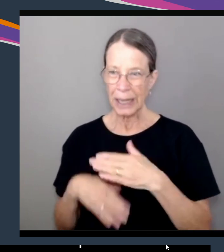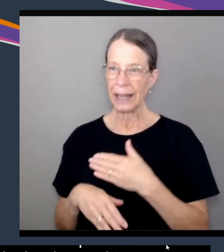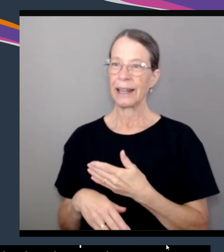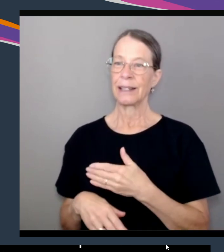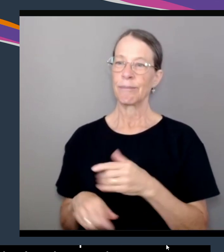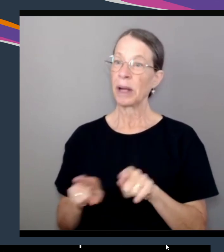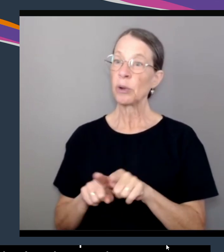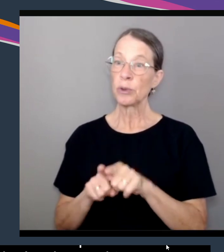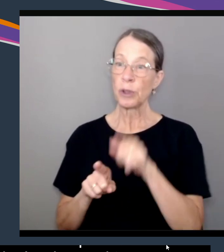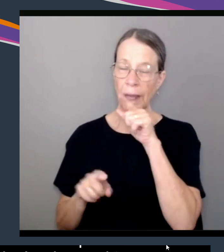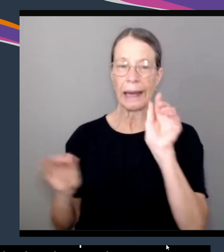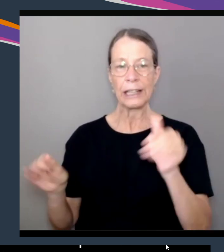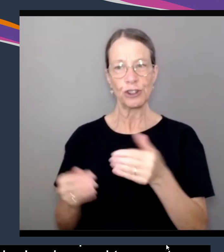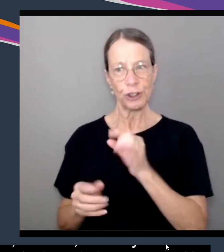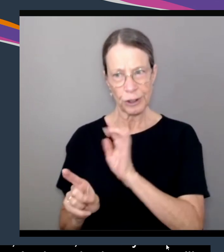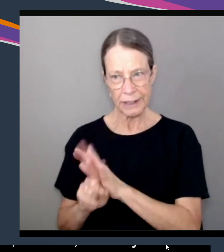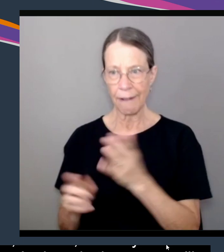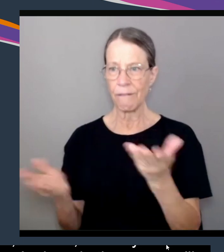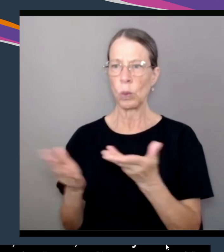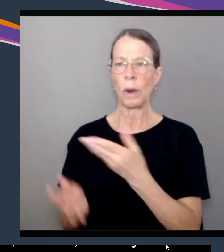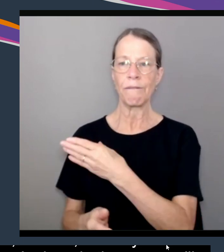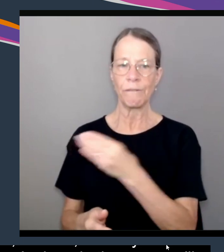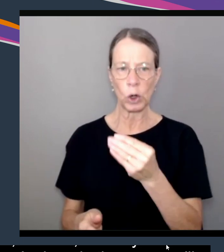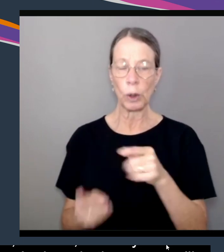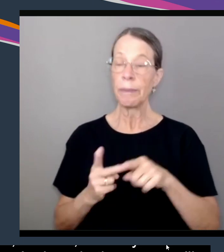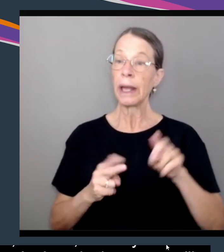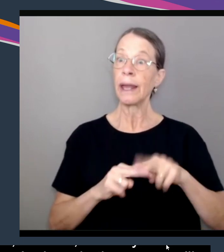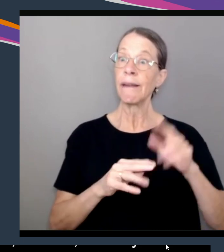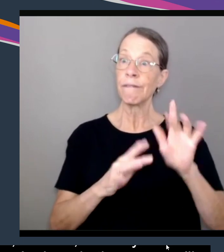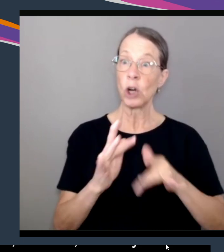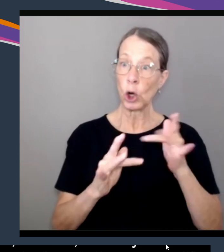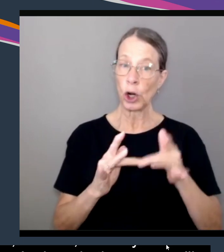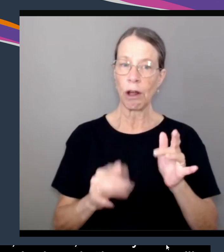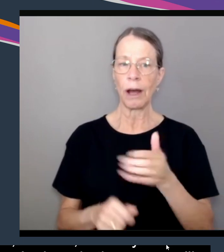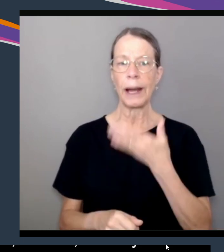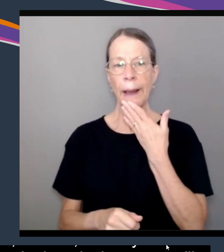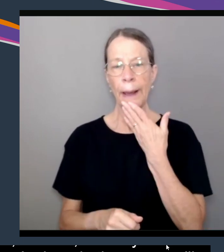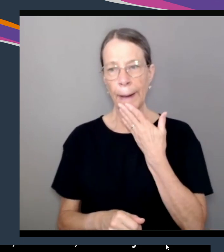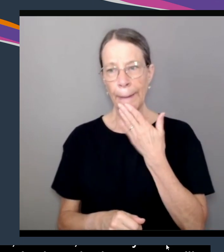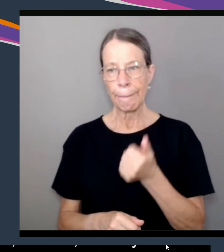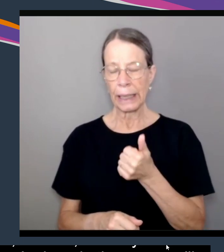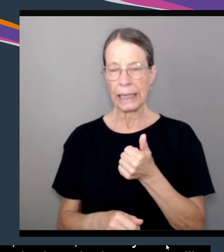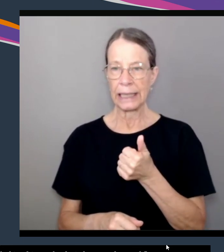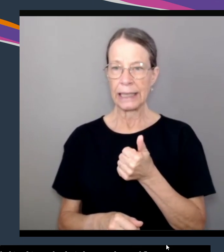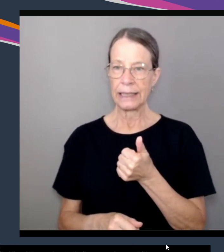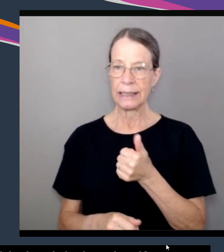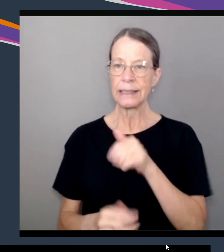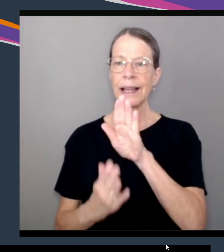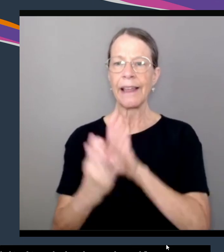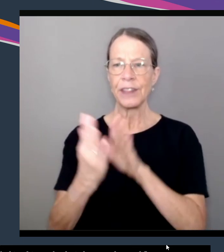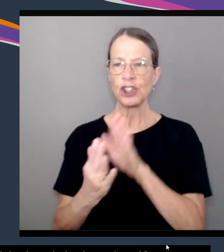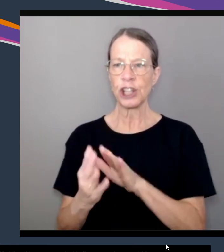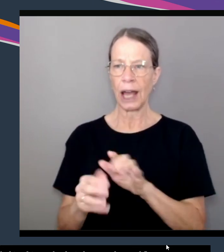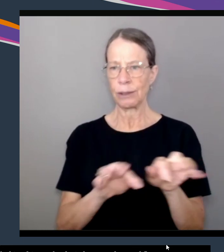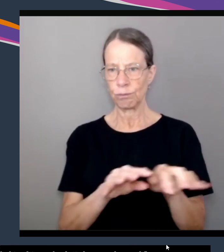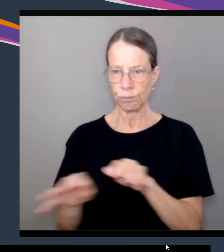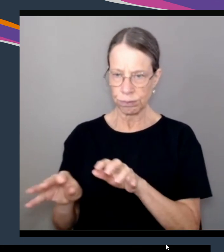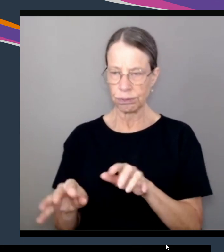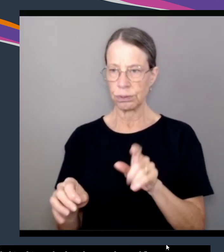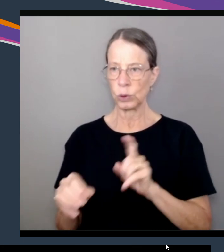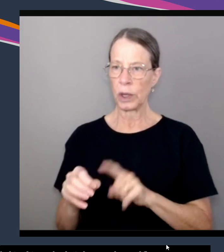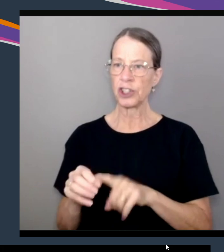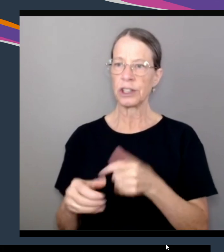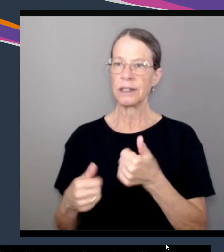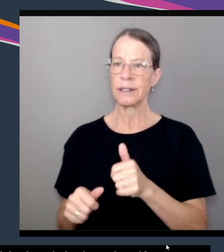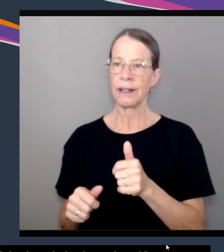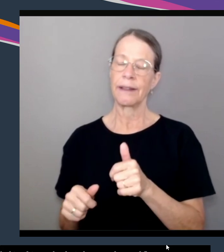well. If you're joining online, please place your questions in the chat and the team will bring them forward.